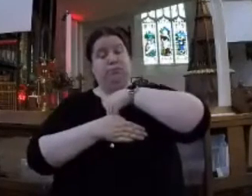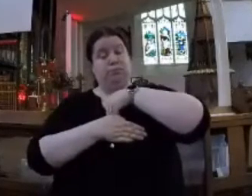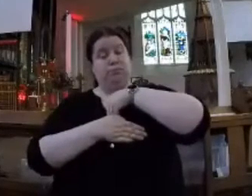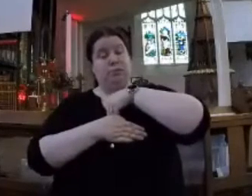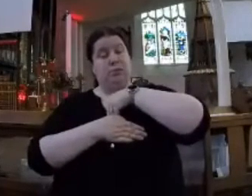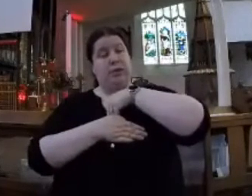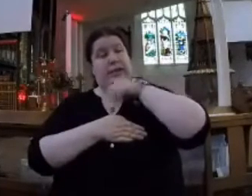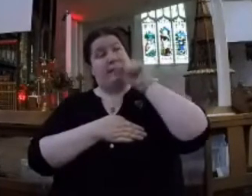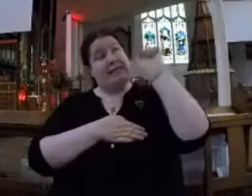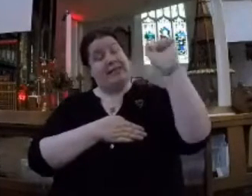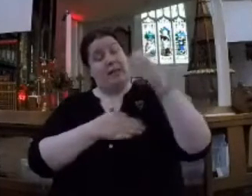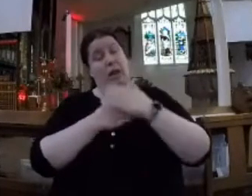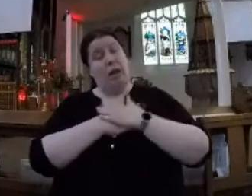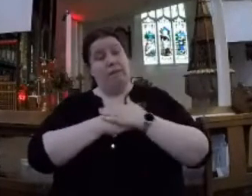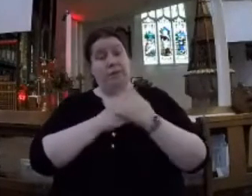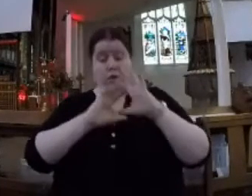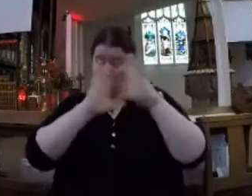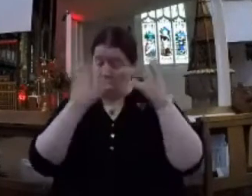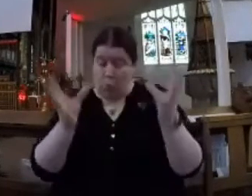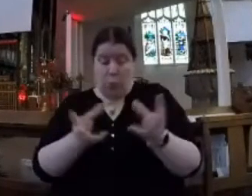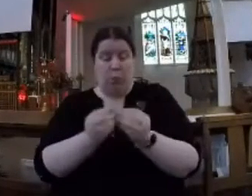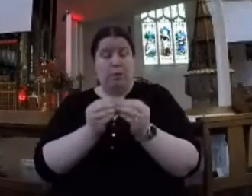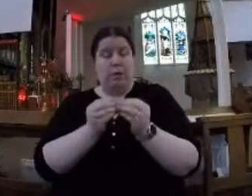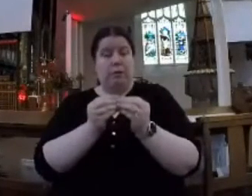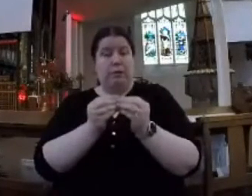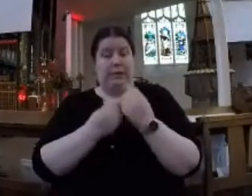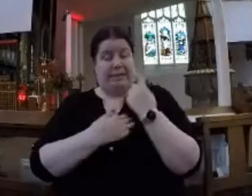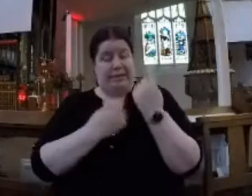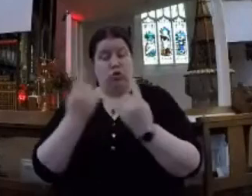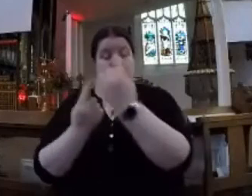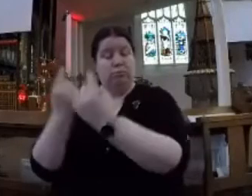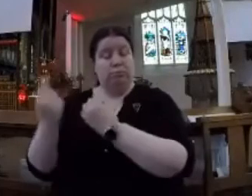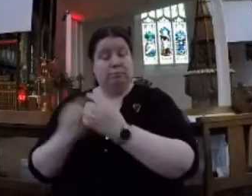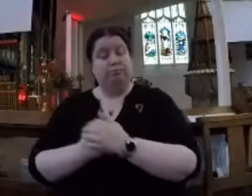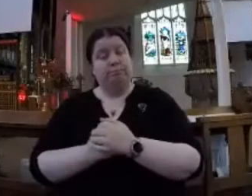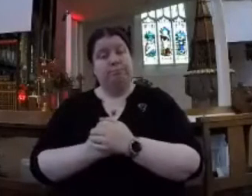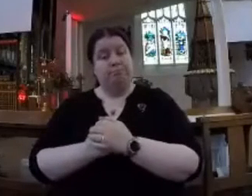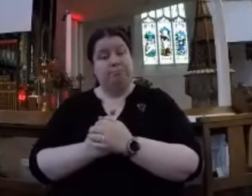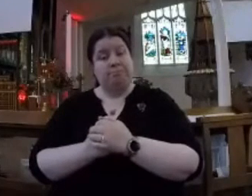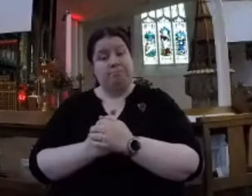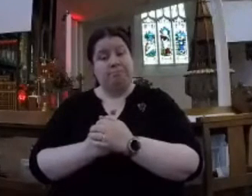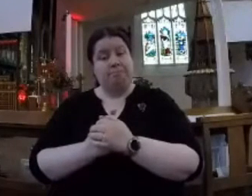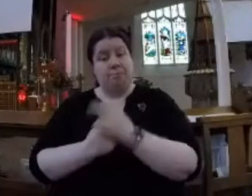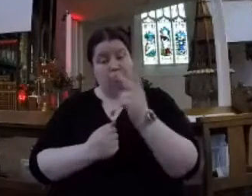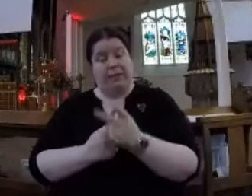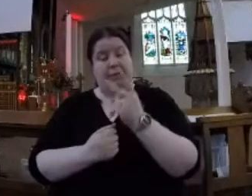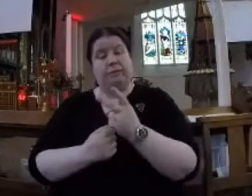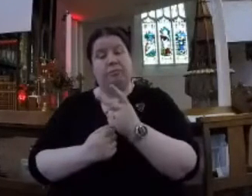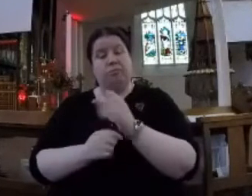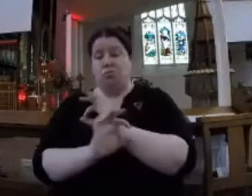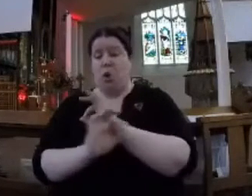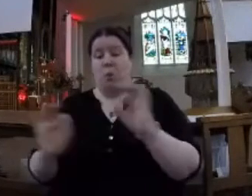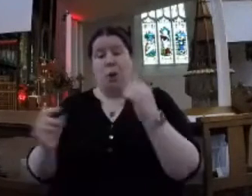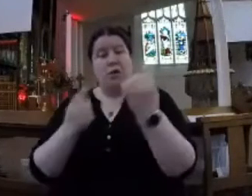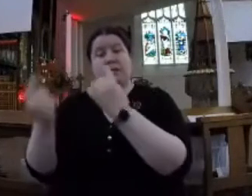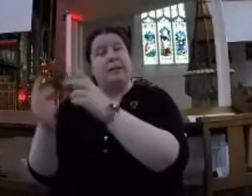his love is made complete in us. No one has ever seen God,